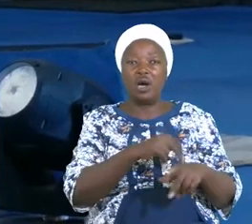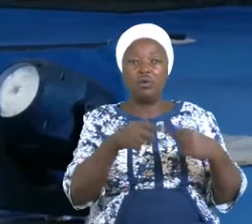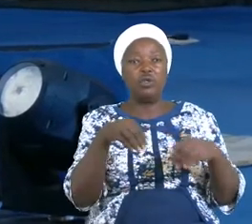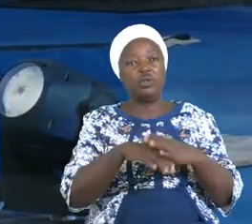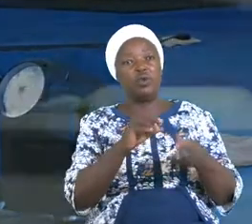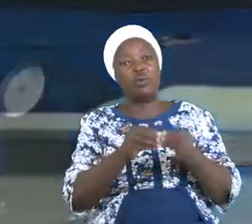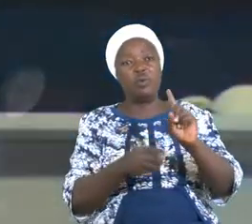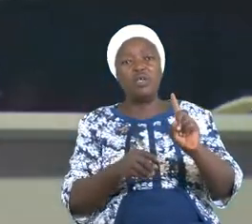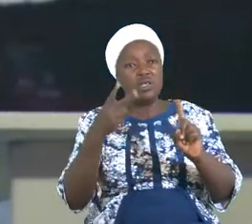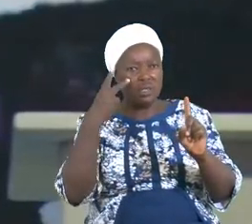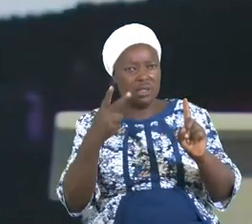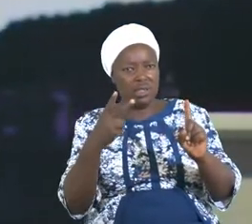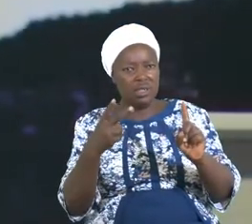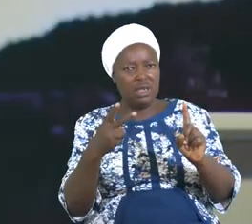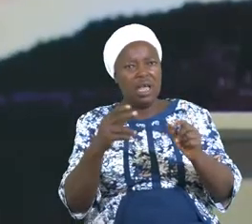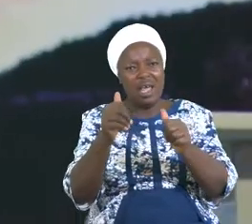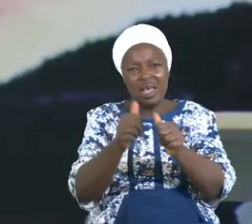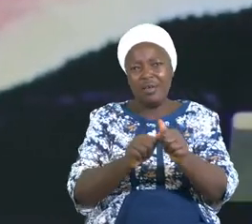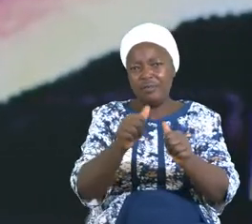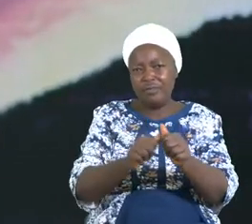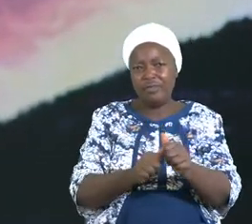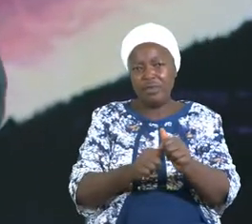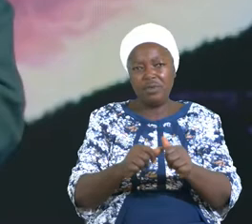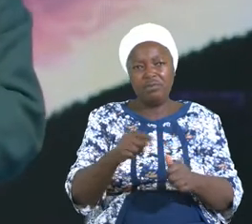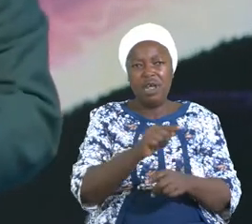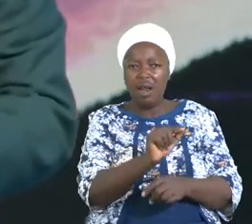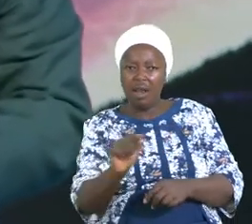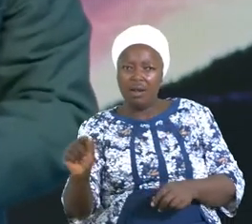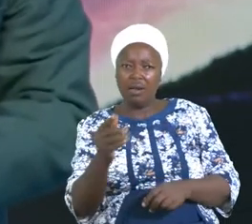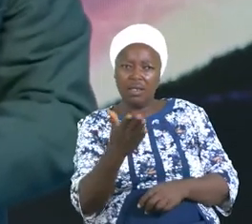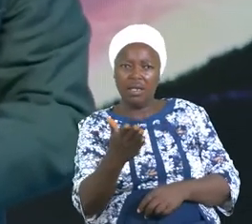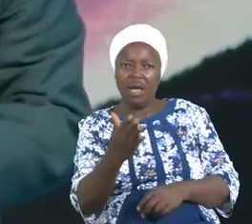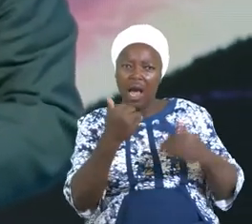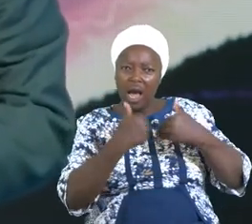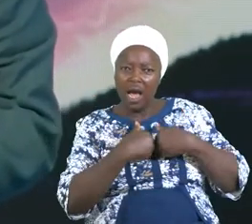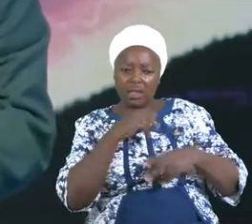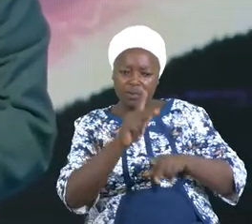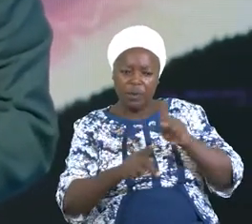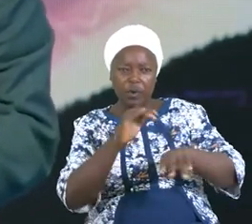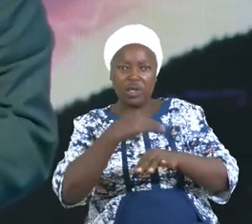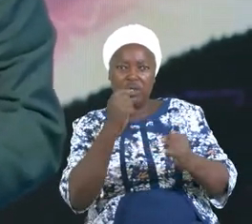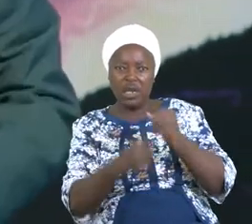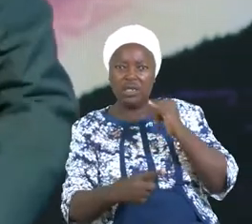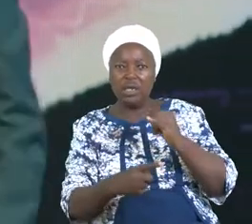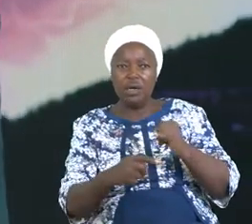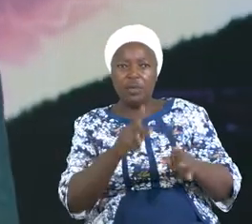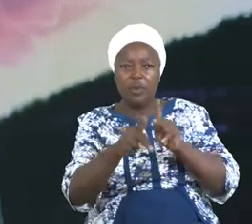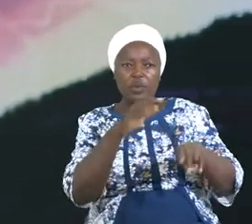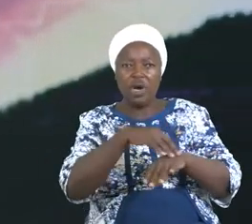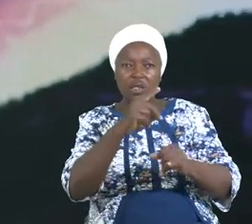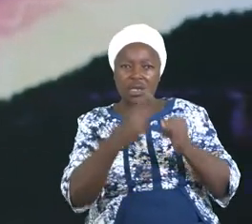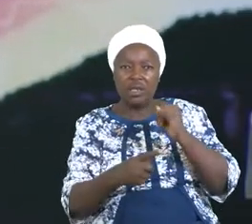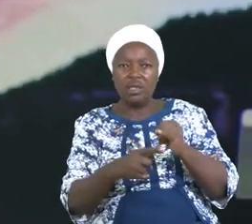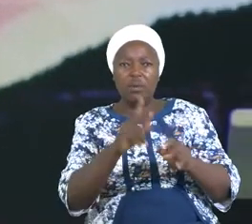at every line there has people at the end, people at the end, people at